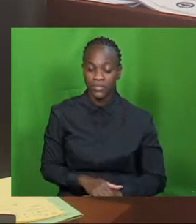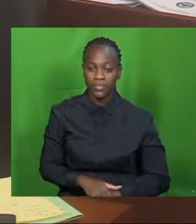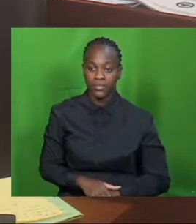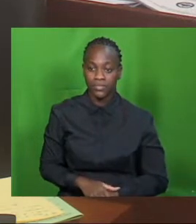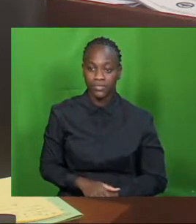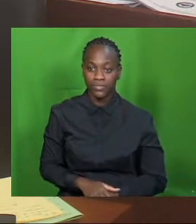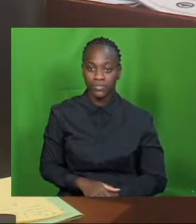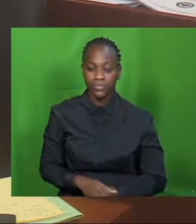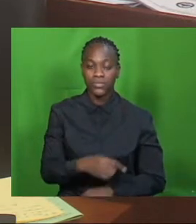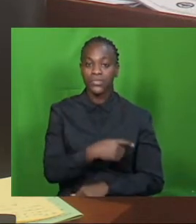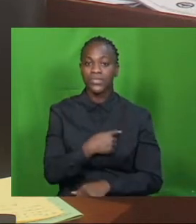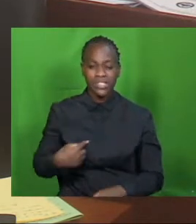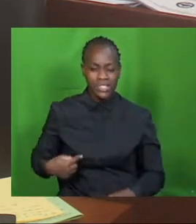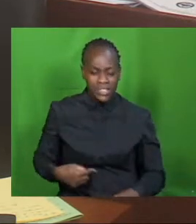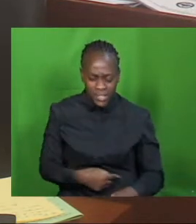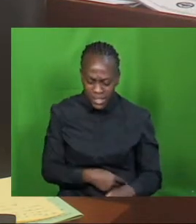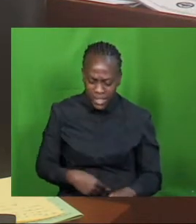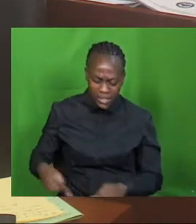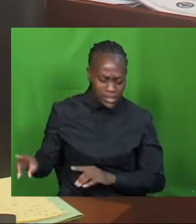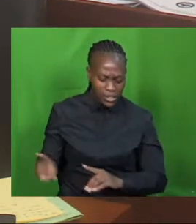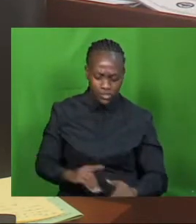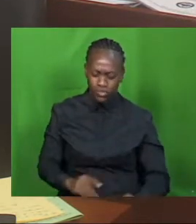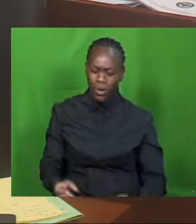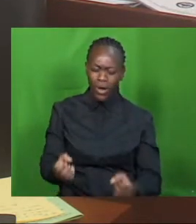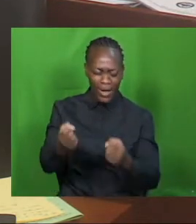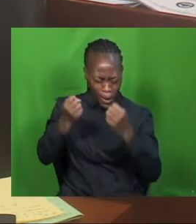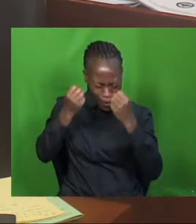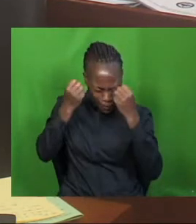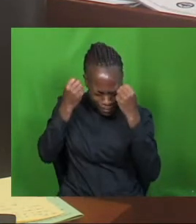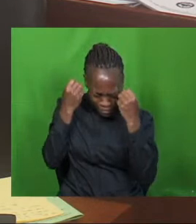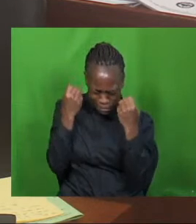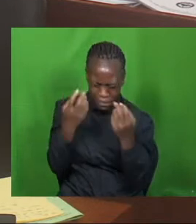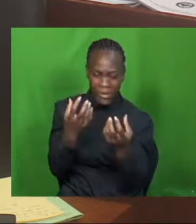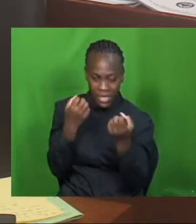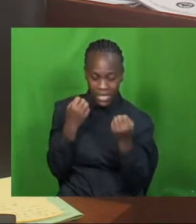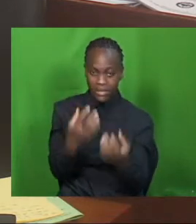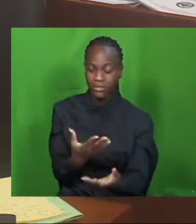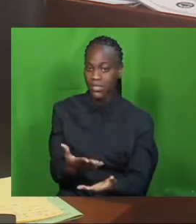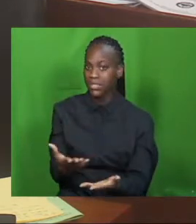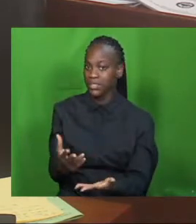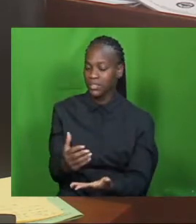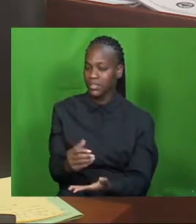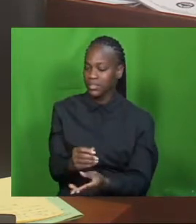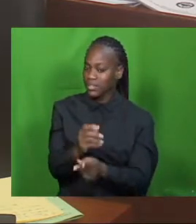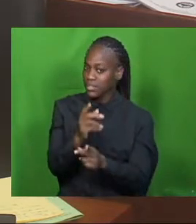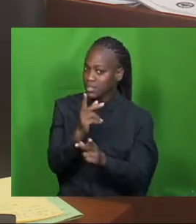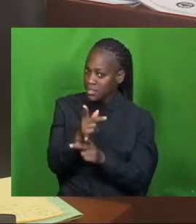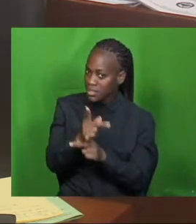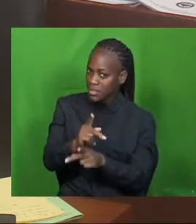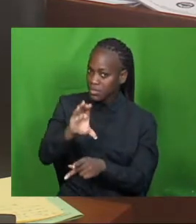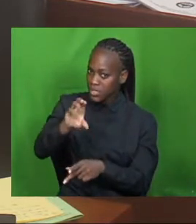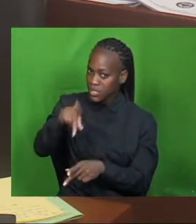Tanzania, which will help secure the Commonwealth Parliamentary Association. I thank you, Mr. Speaker.